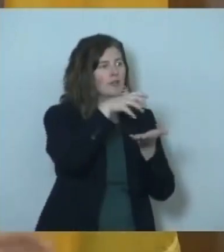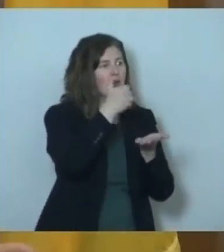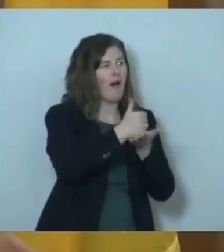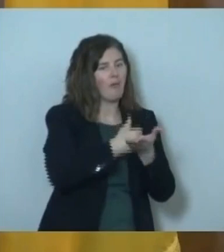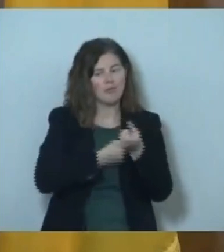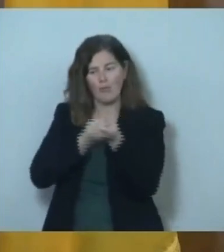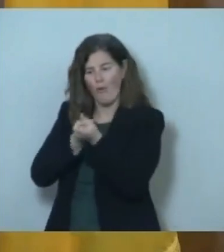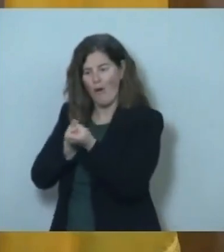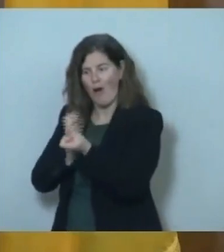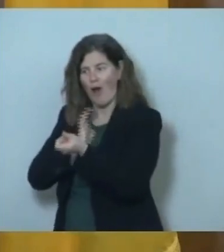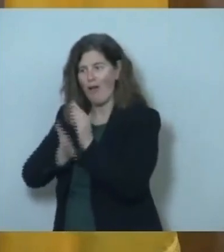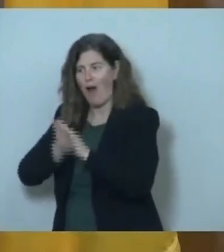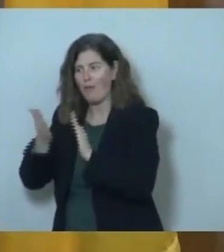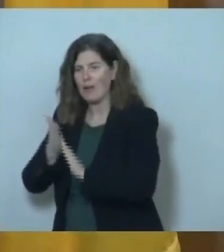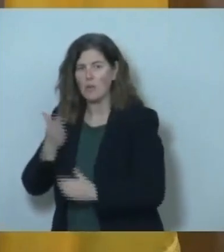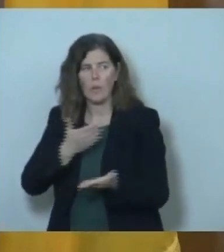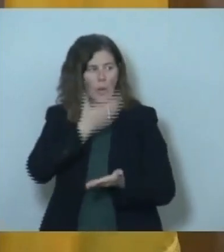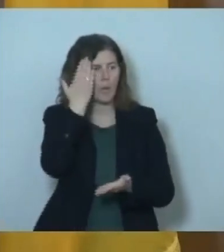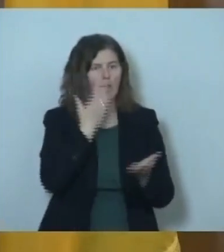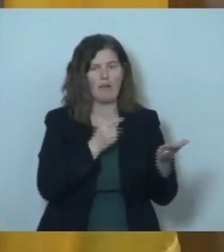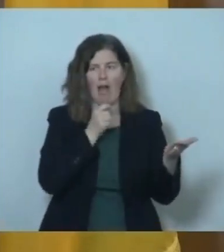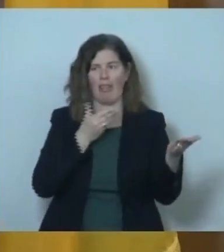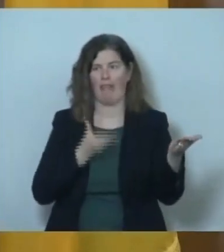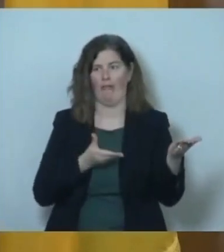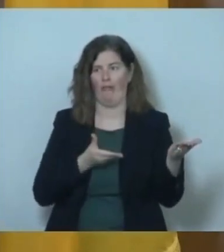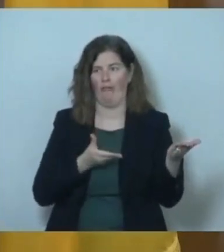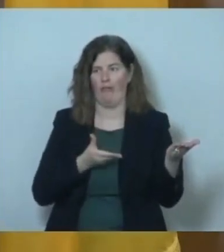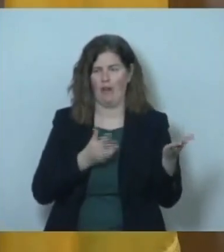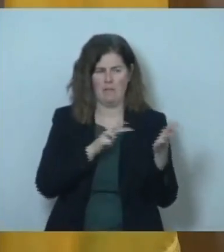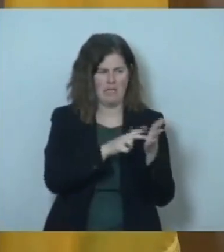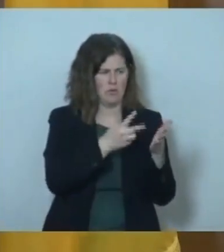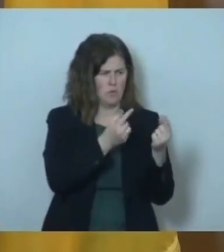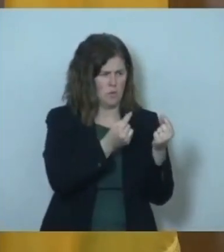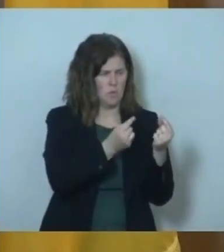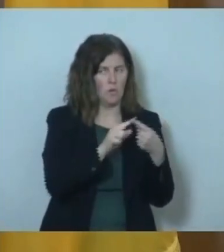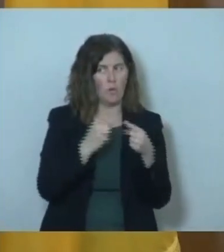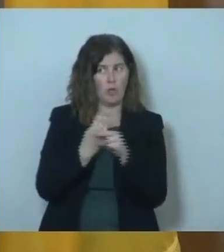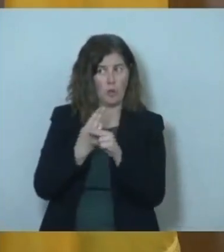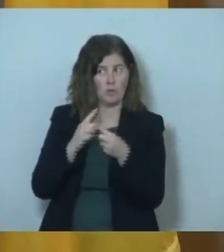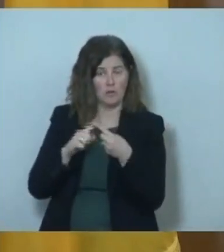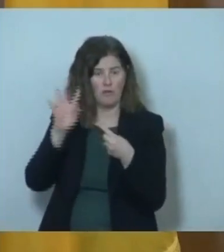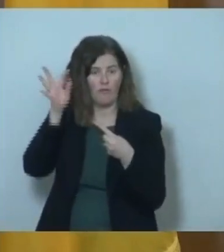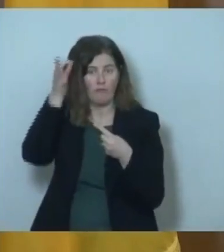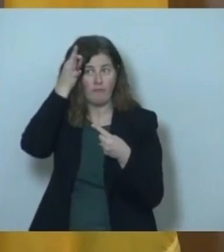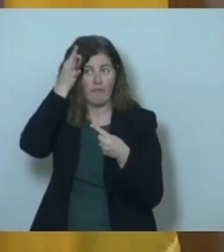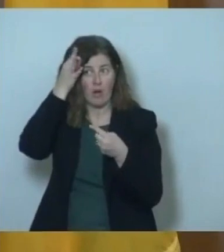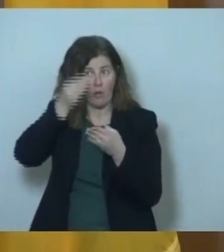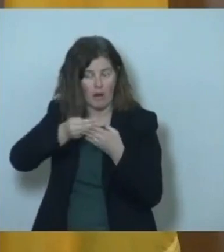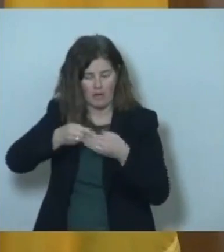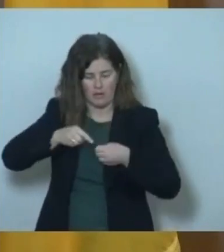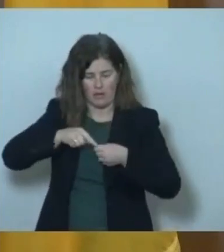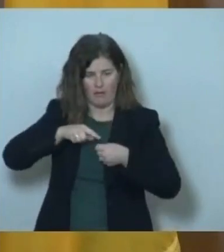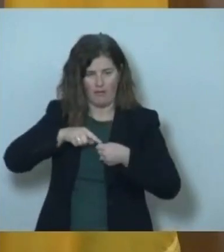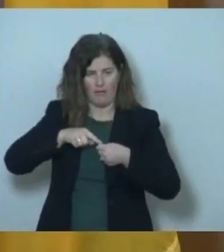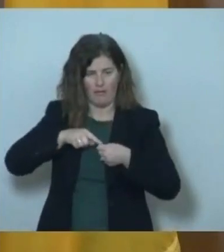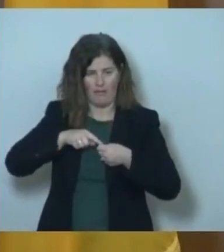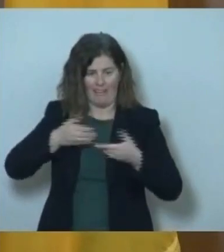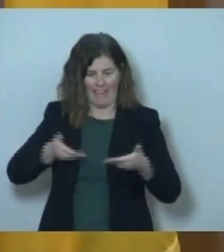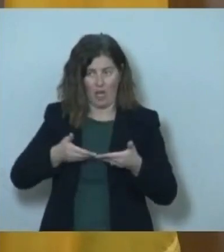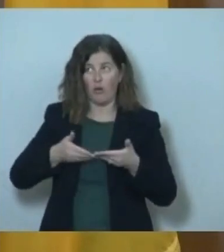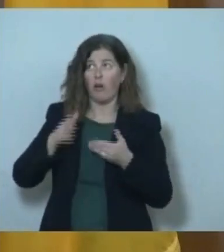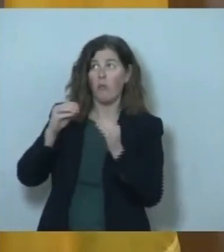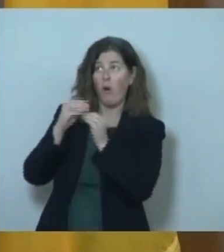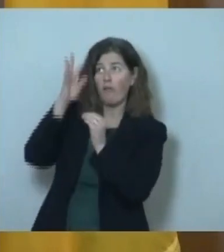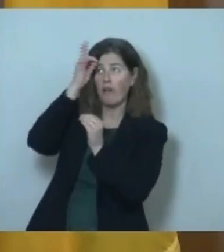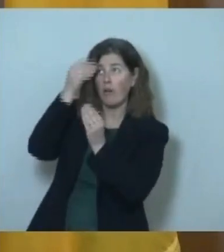government operations isn't there. So in order to make that up, it's federal money that's here. It's more federal money that's